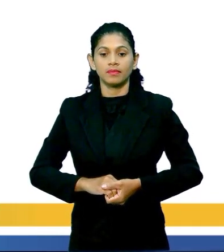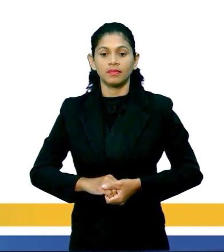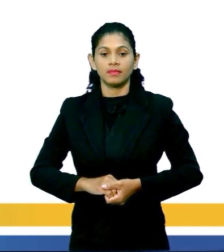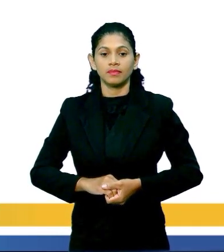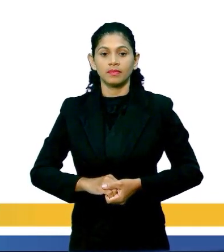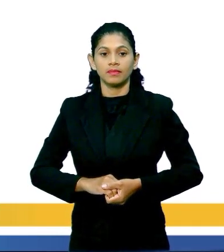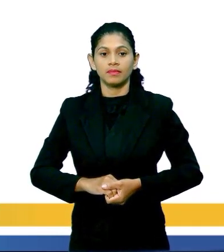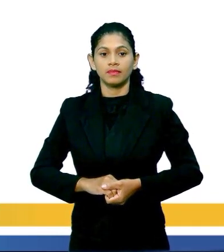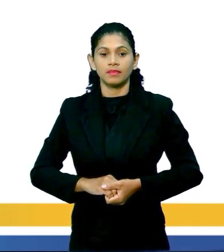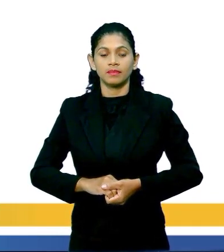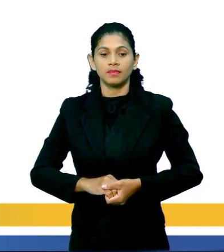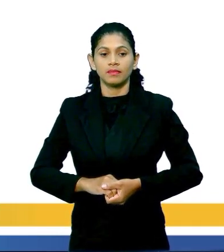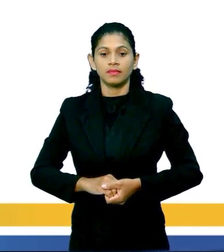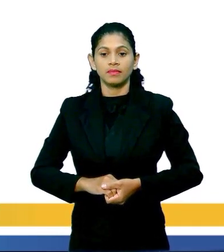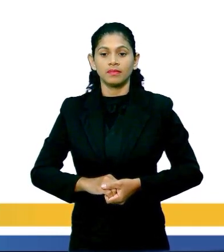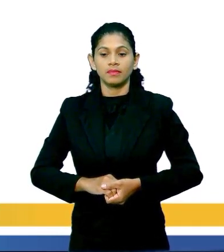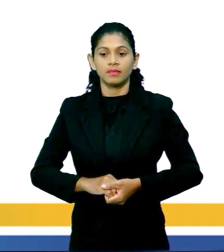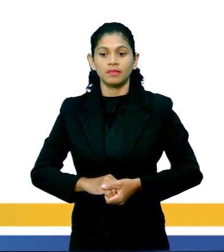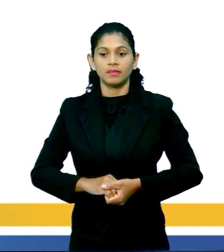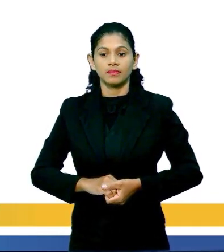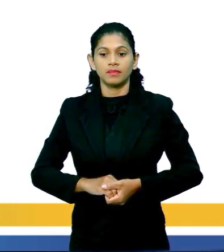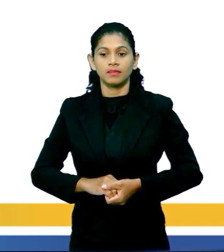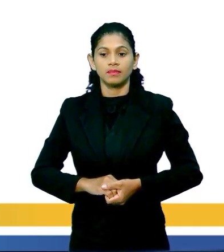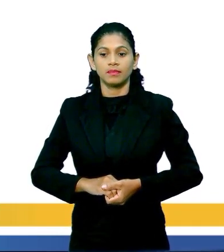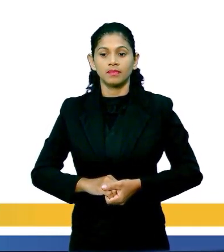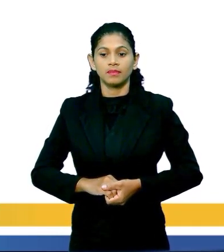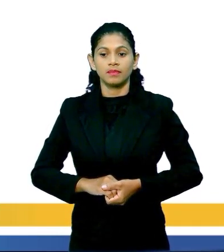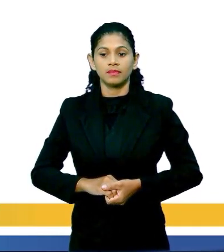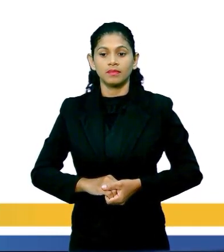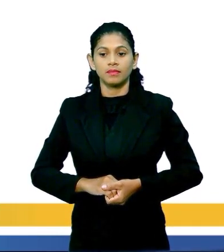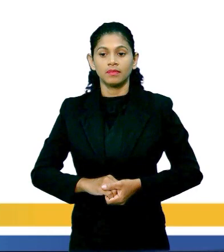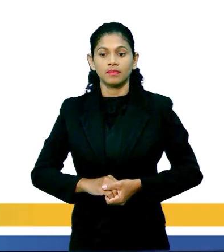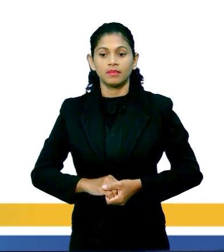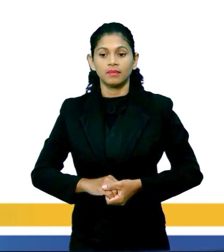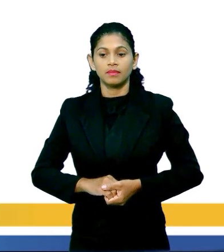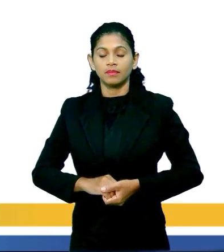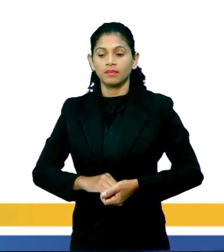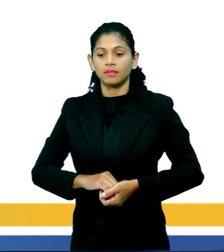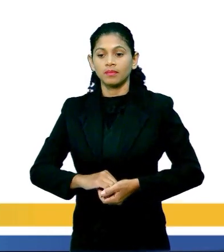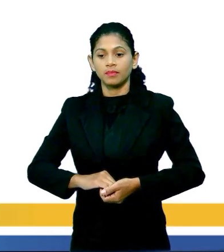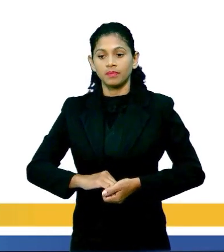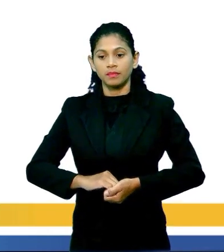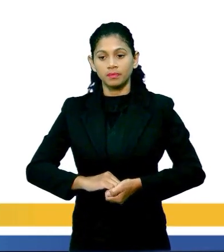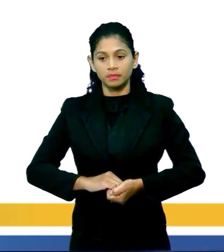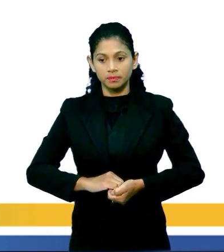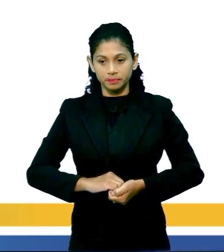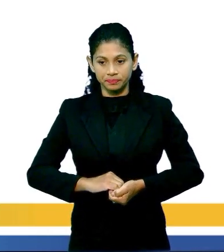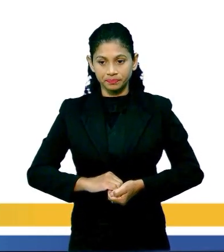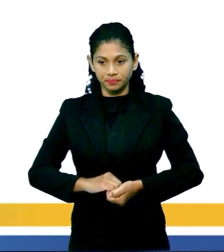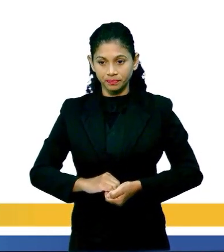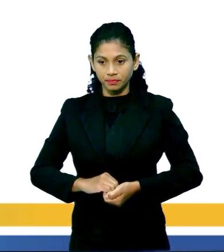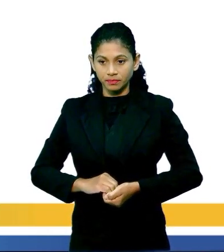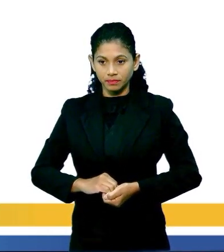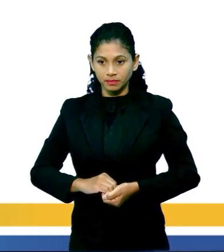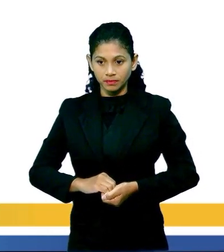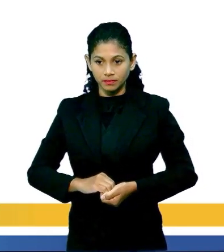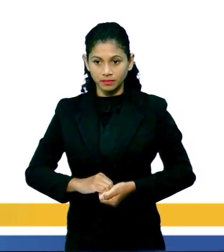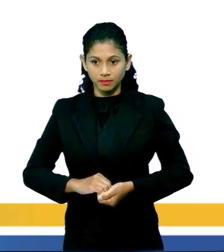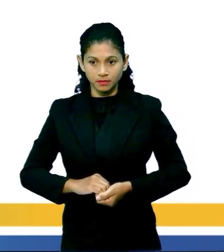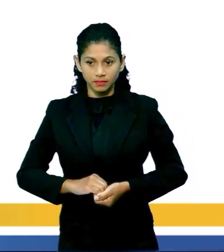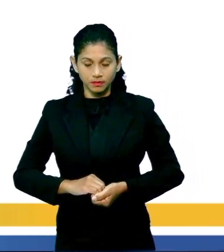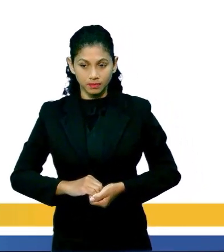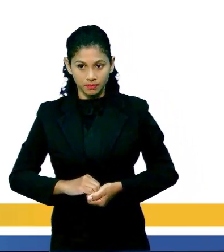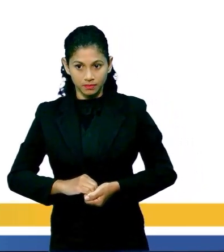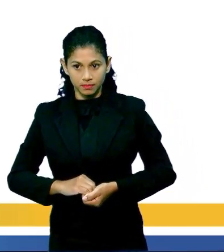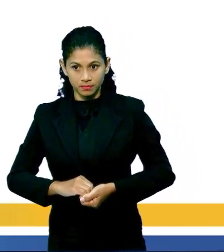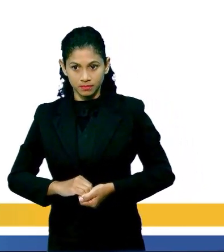diversity gives them a unique role in improving the lives of the most disadvantaged children. These partners